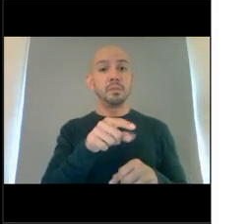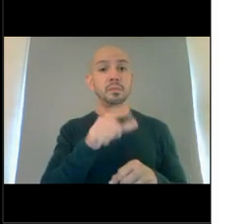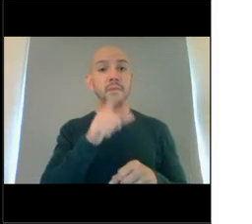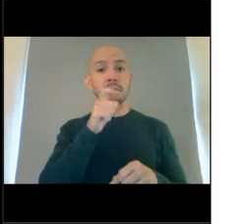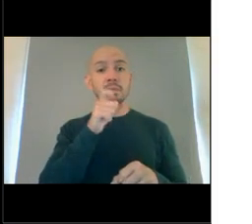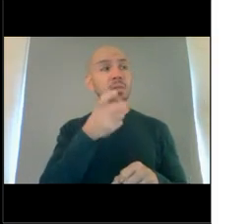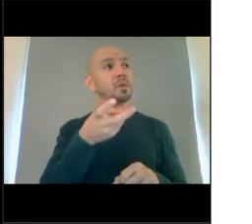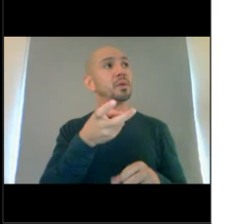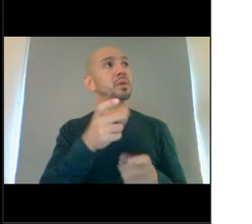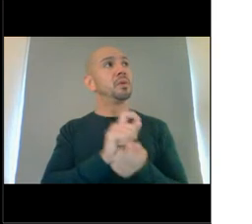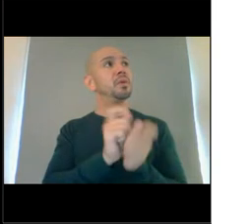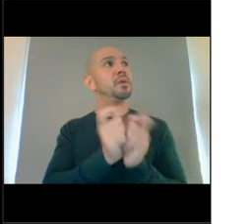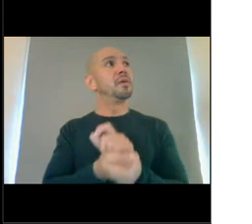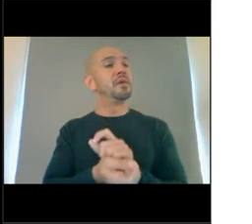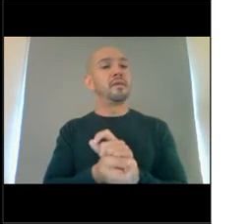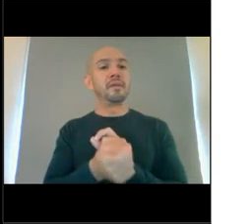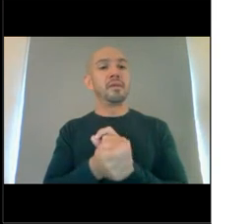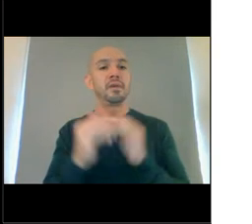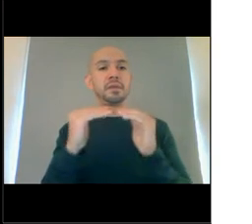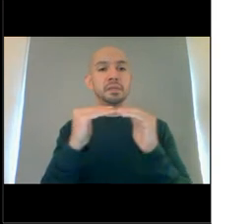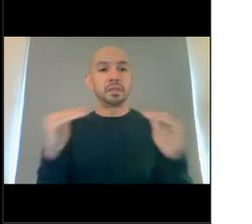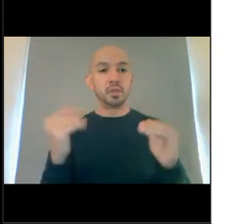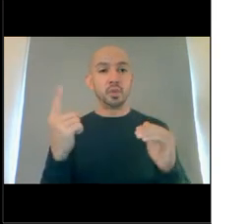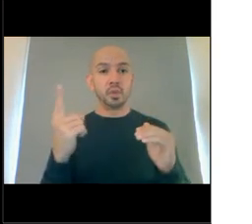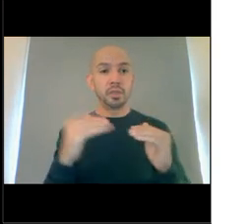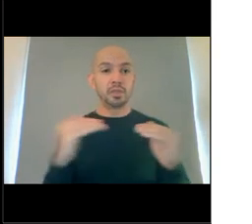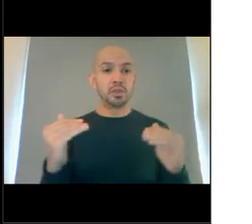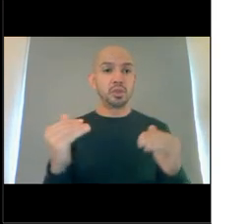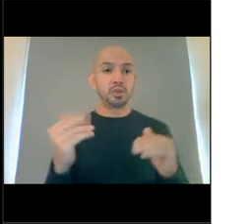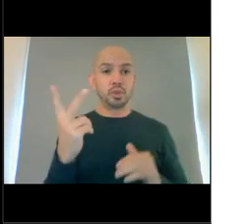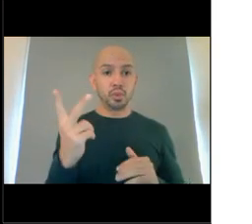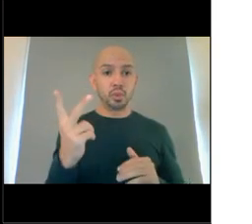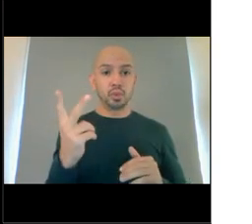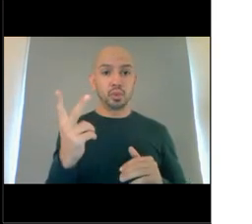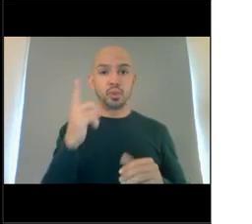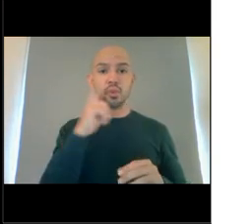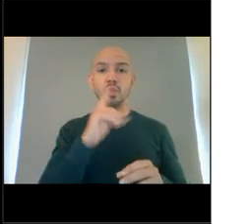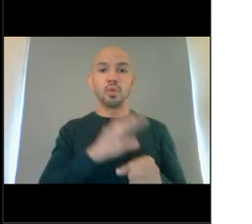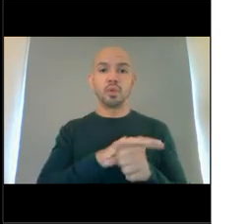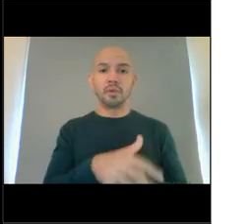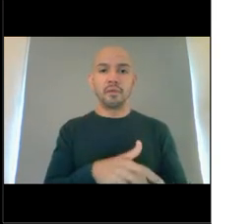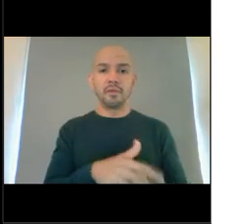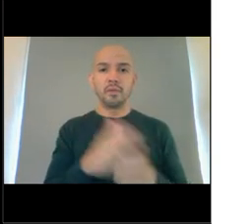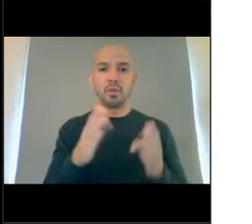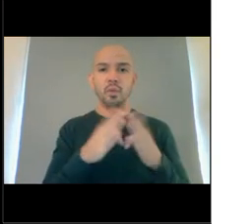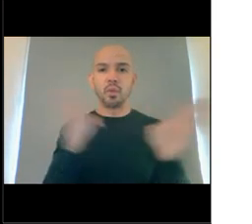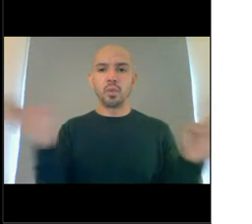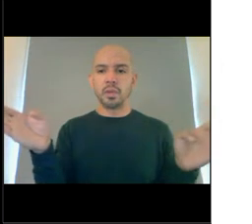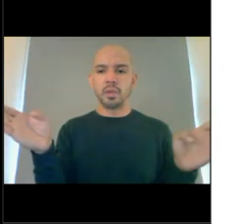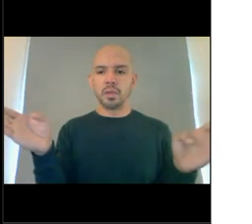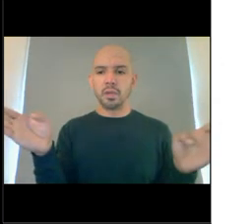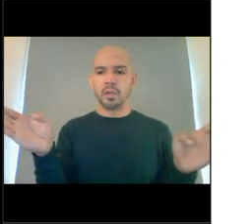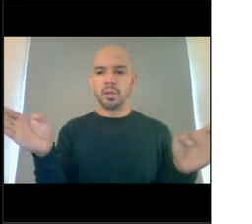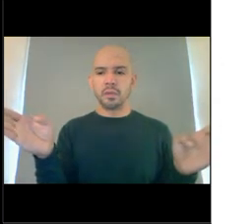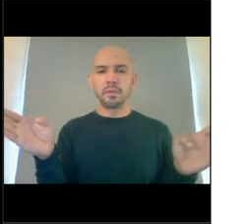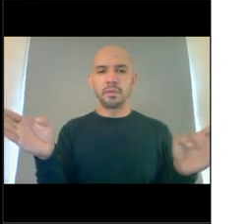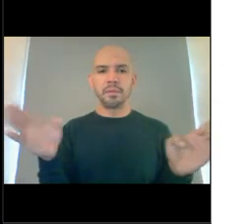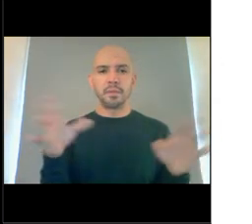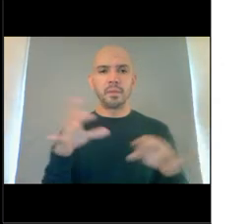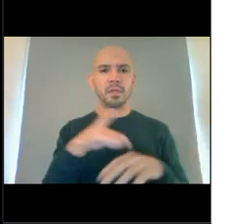frequent tier one and tier two corridors out of two operating divisions that cover a wide geographic um area um south of